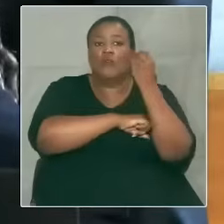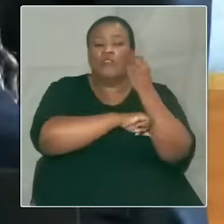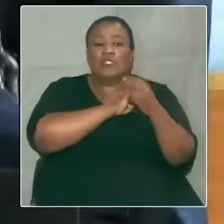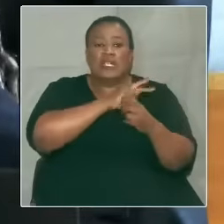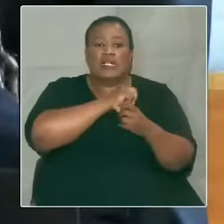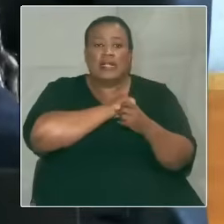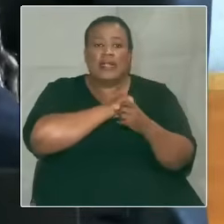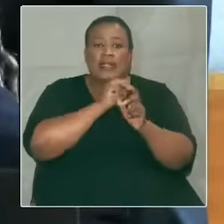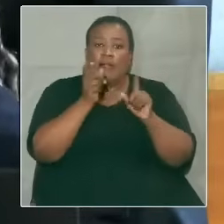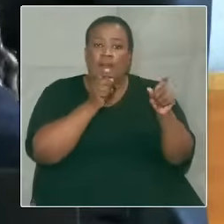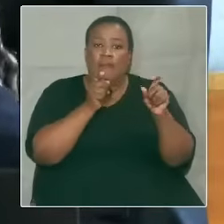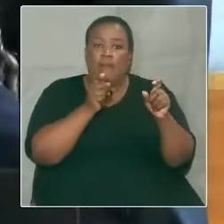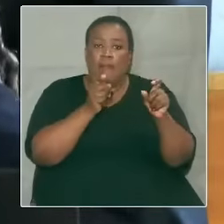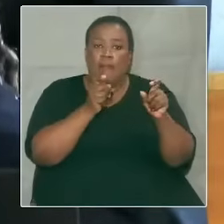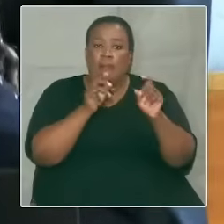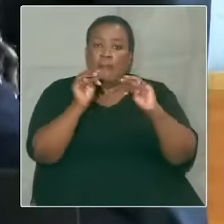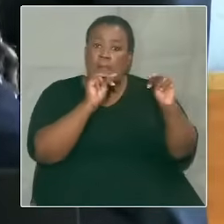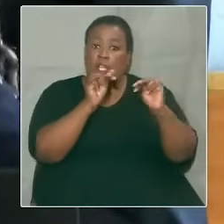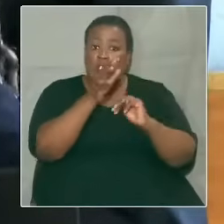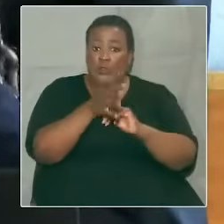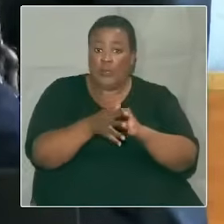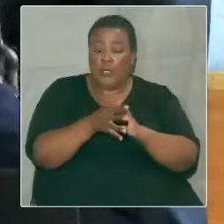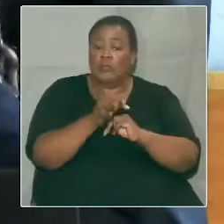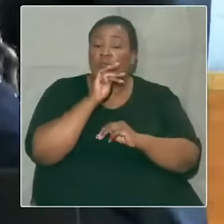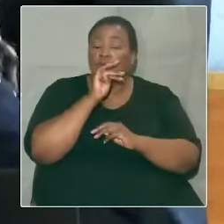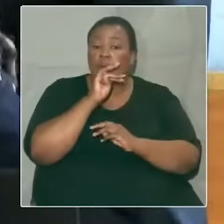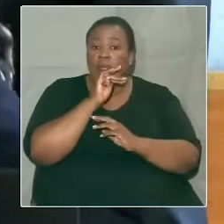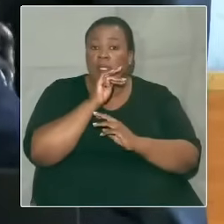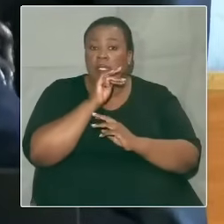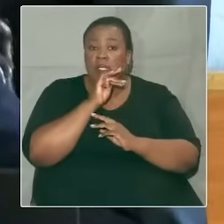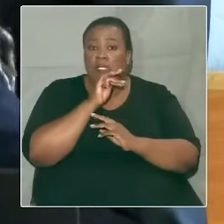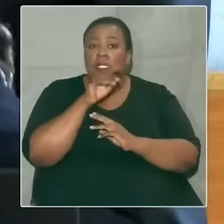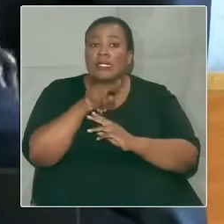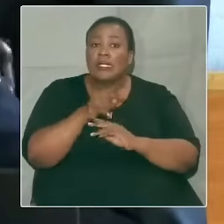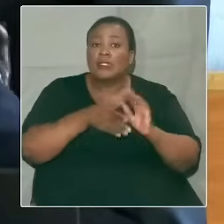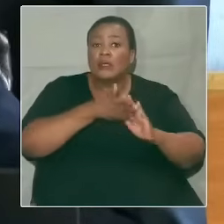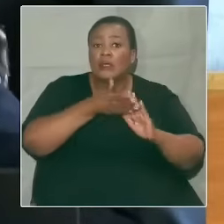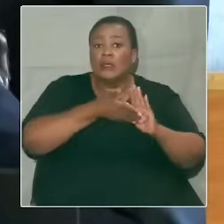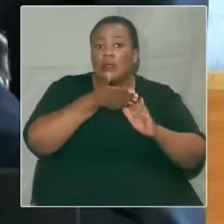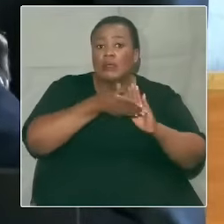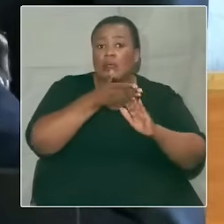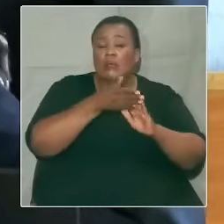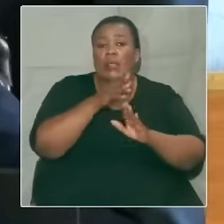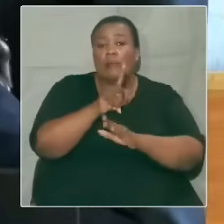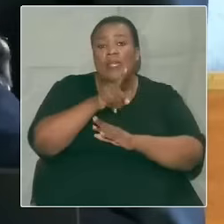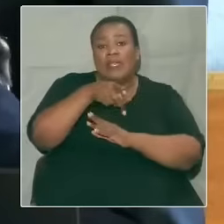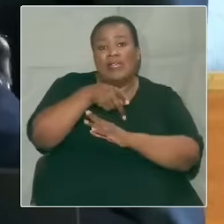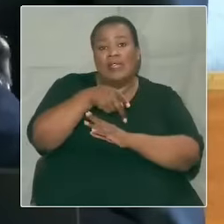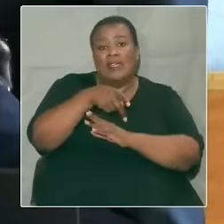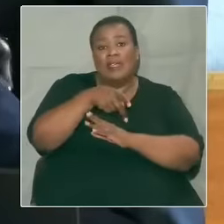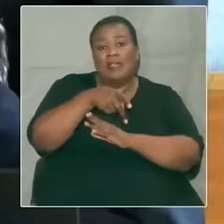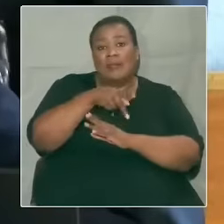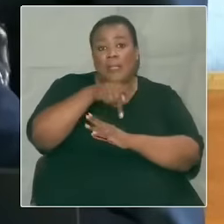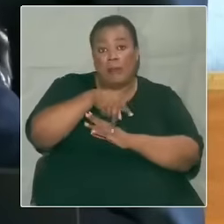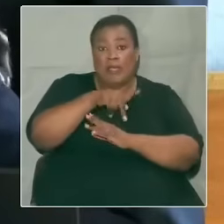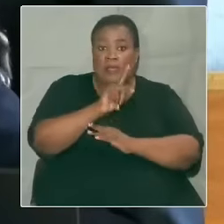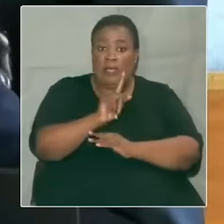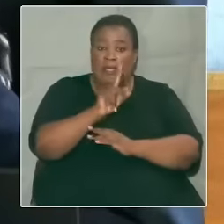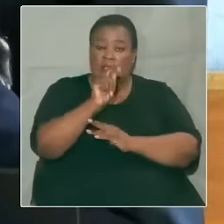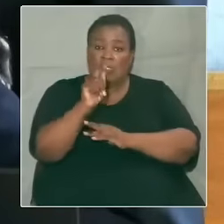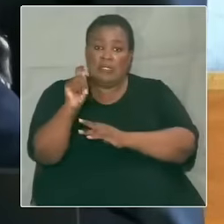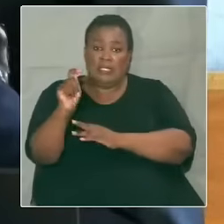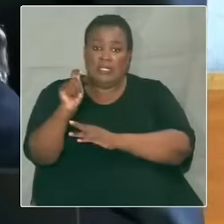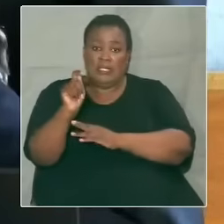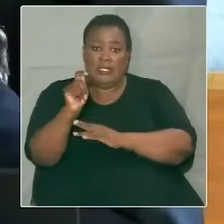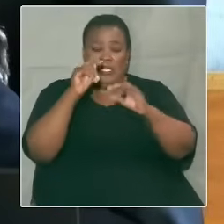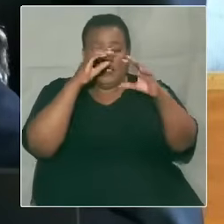KwaZulu-Natal. Does this mean that this operation, the PKTT, then falls under the operational control